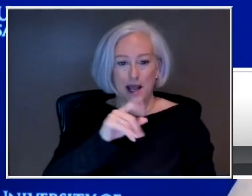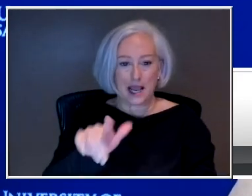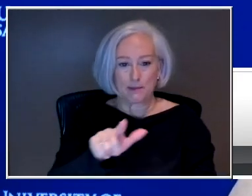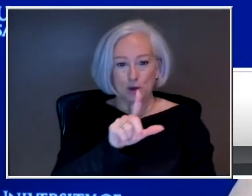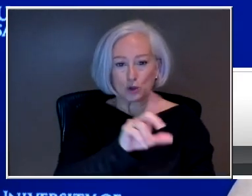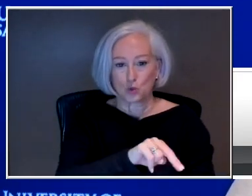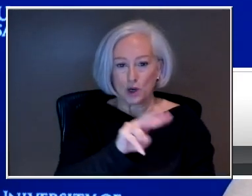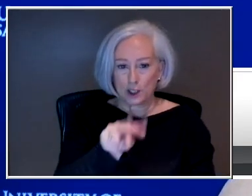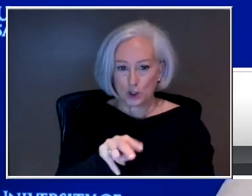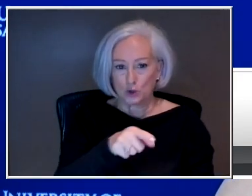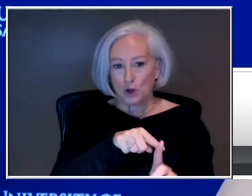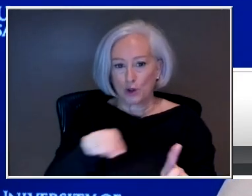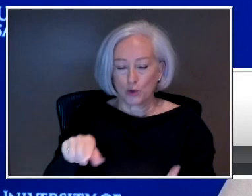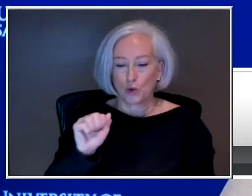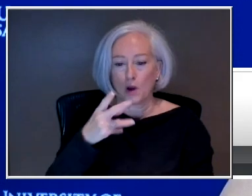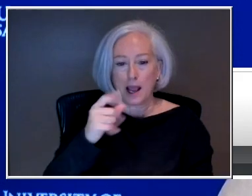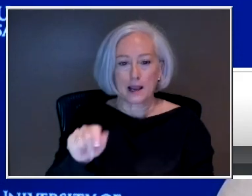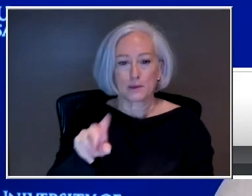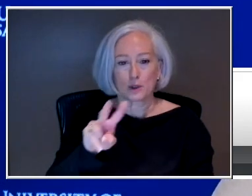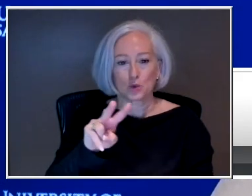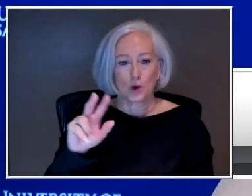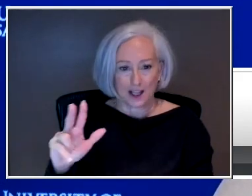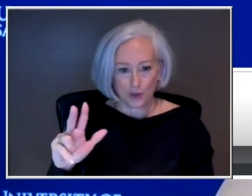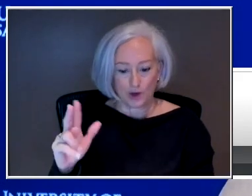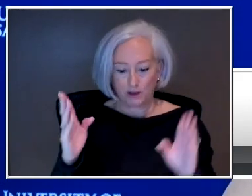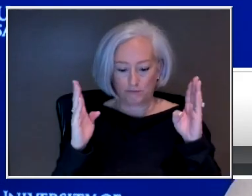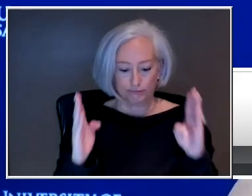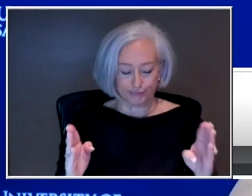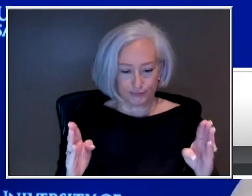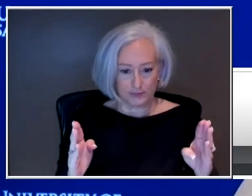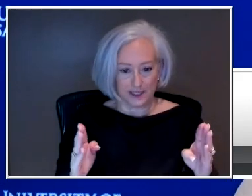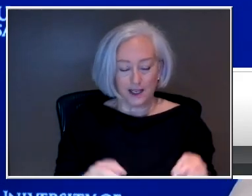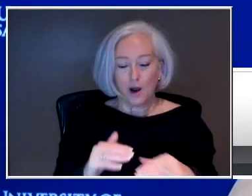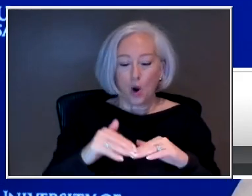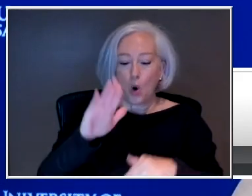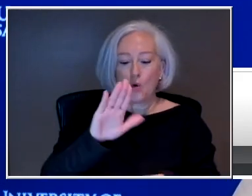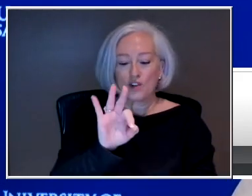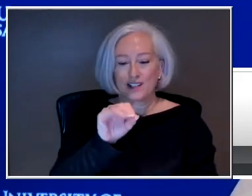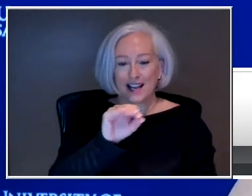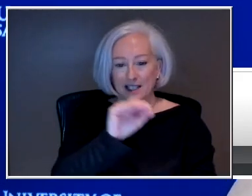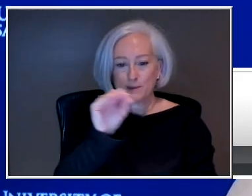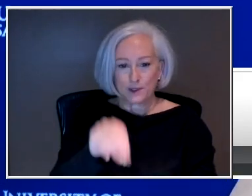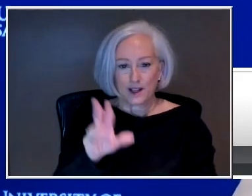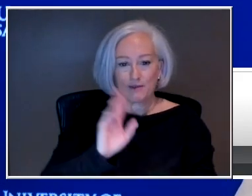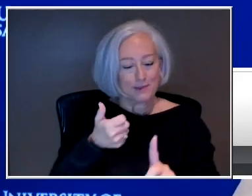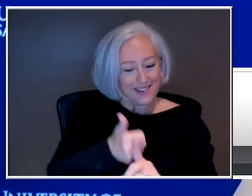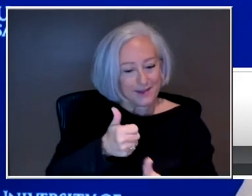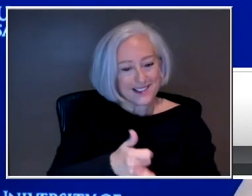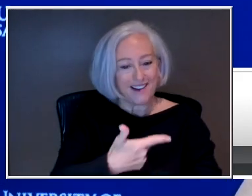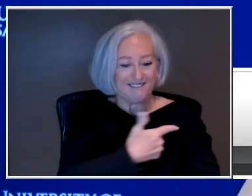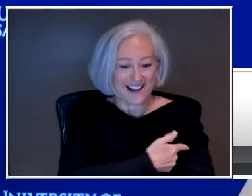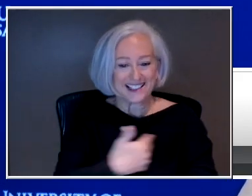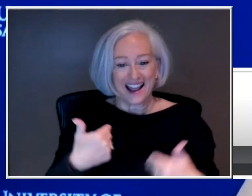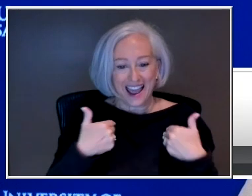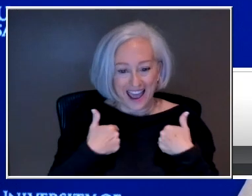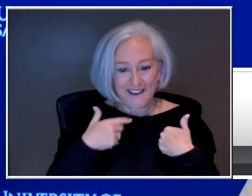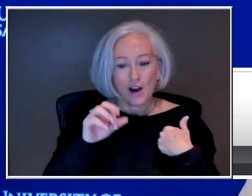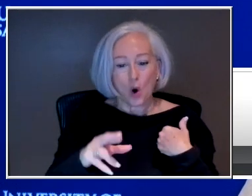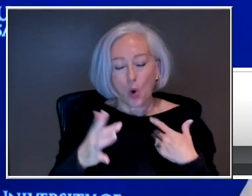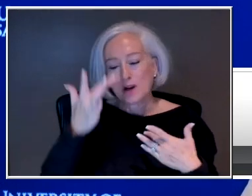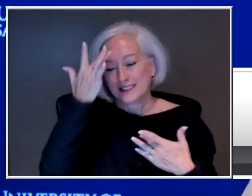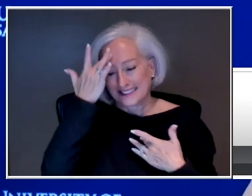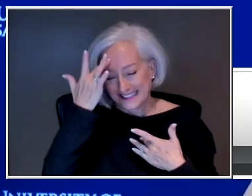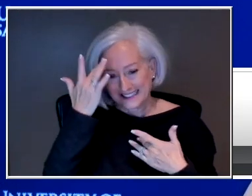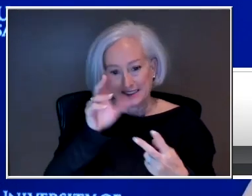April 2023. Over 90% of people had either been vaccinated or infected or both. So they had an